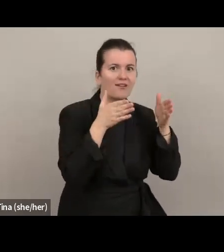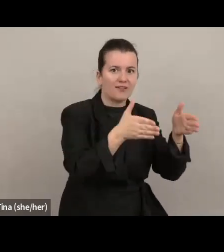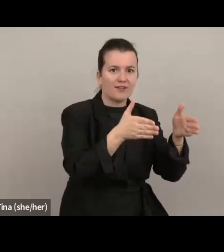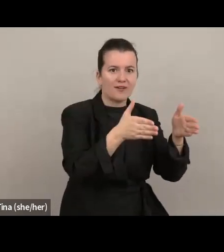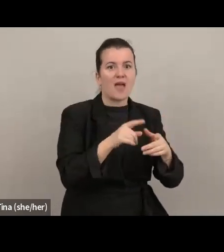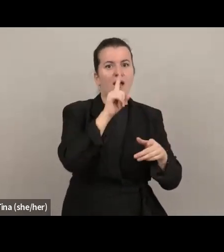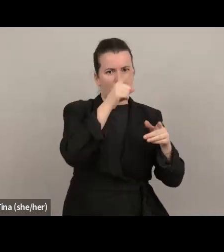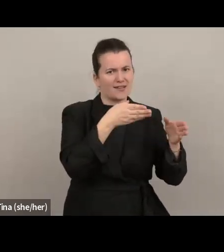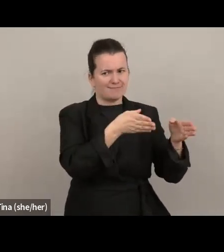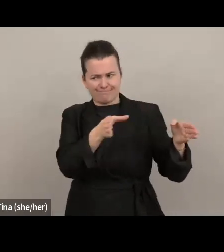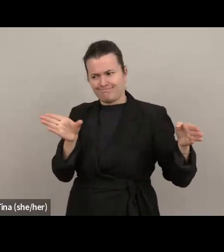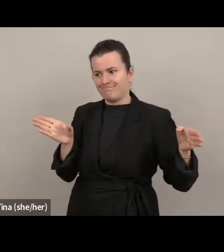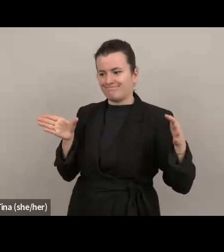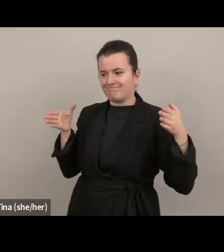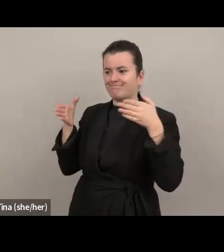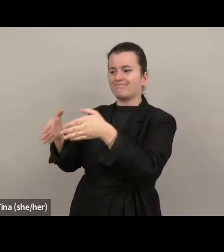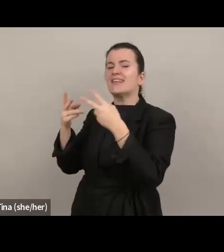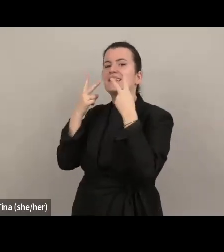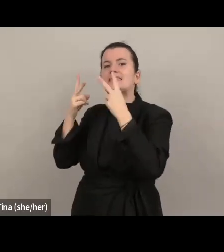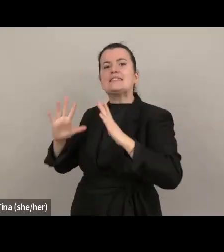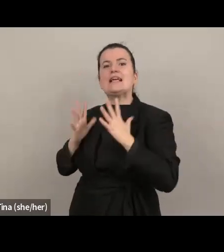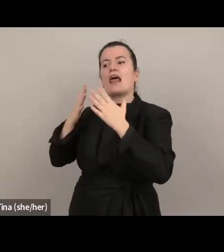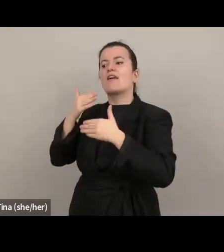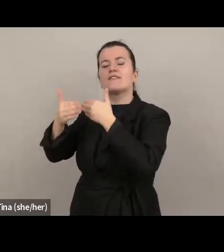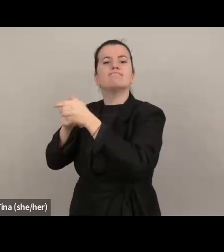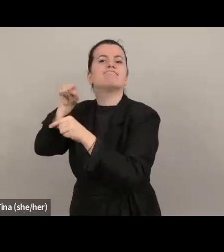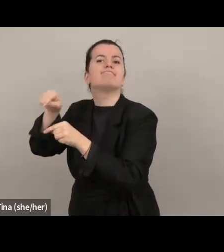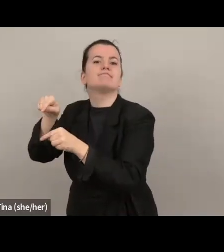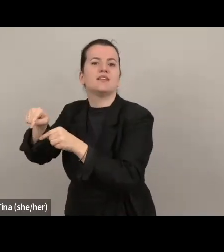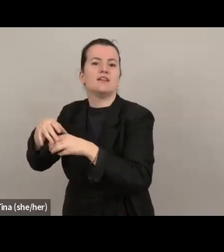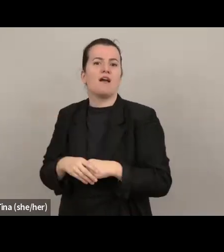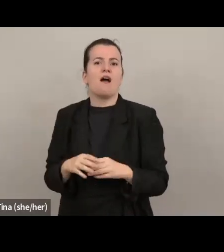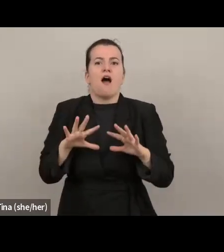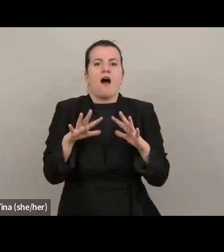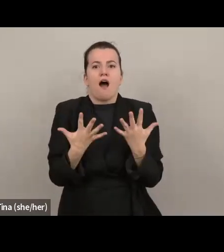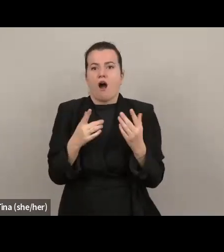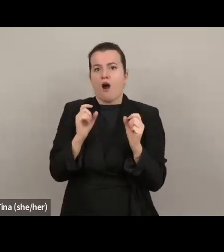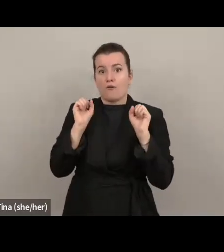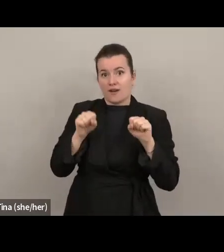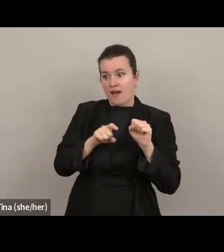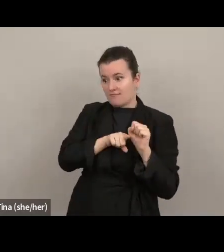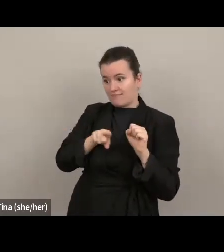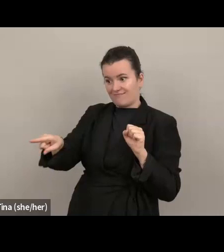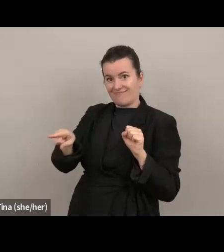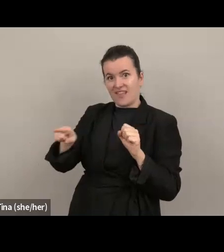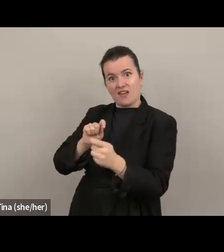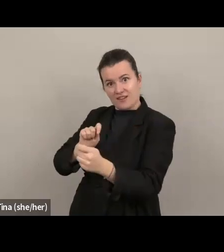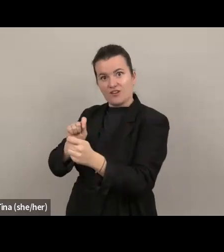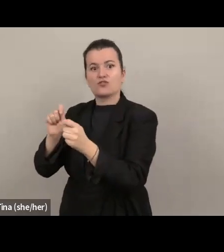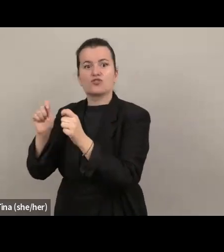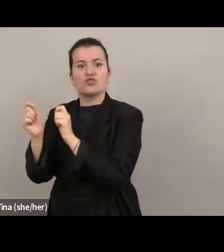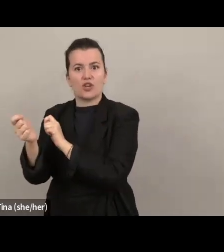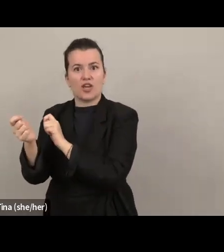rural realities and how the conversation continues to change as we dive into